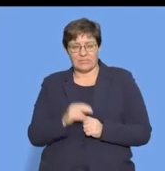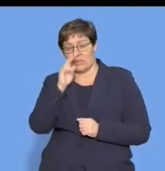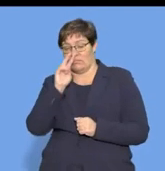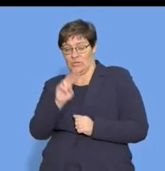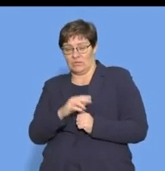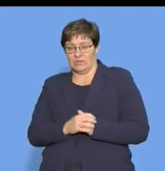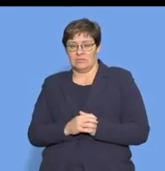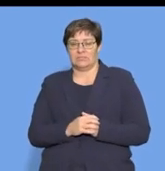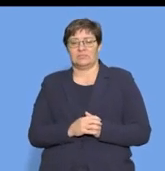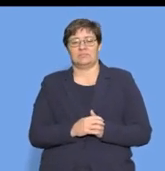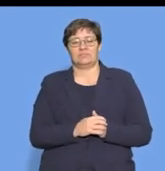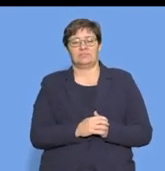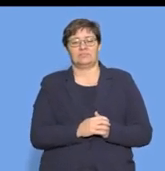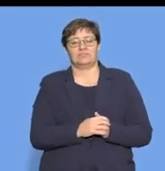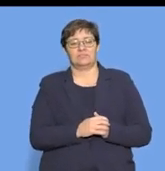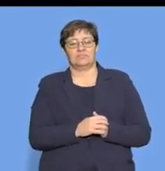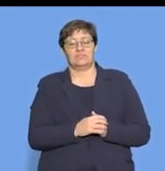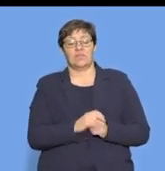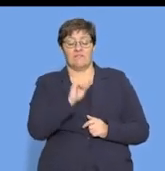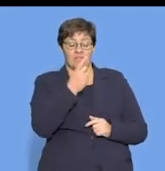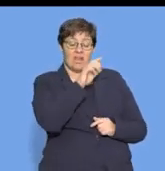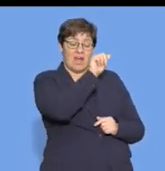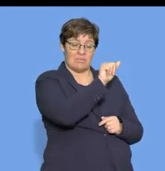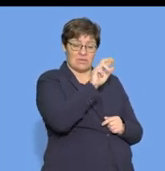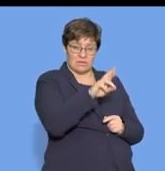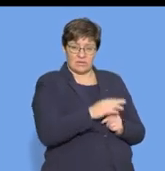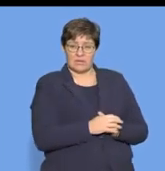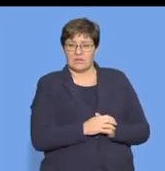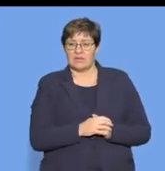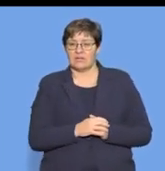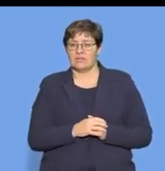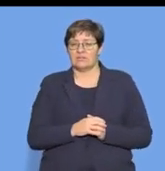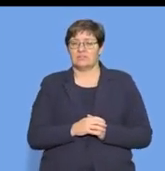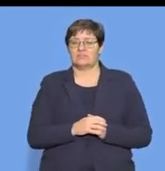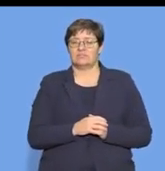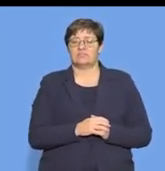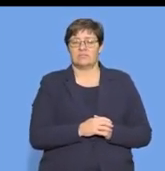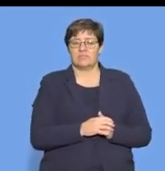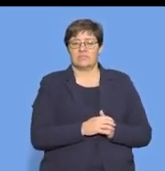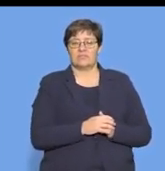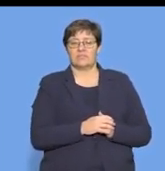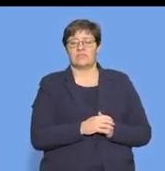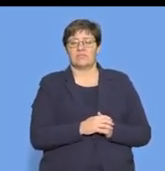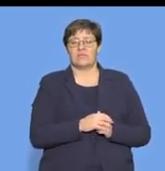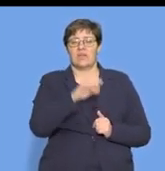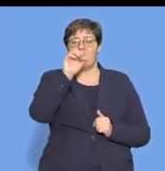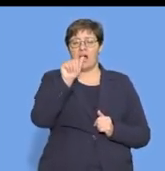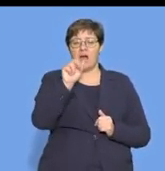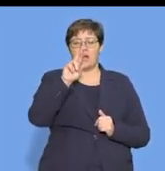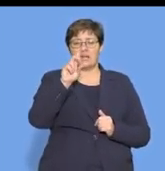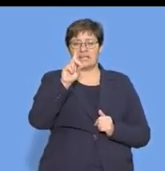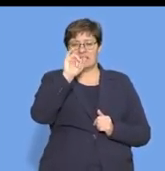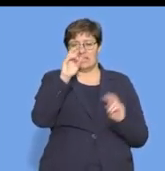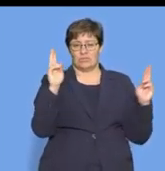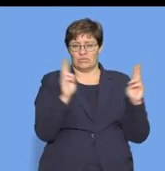slide. Okay, so the first one is Artificus Remedus. We call him Ardi for short, and Ardi means ground,